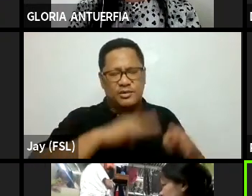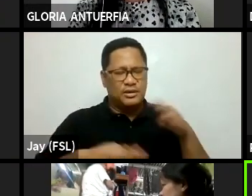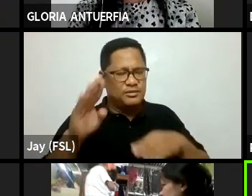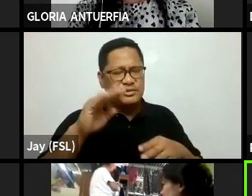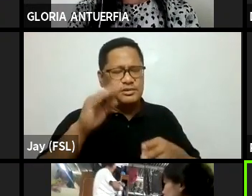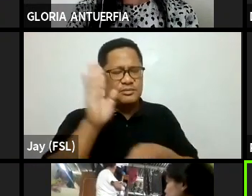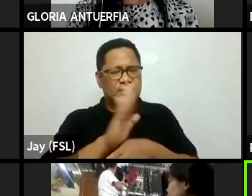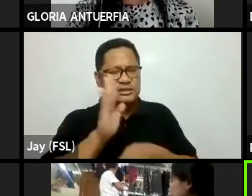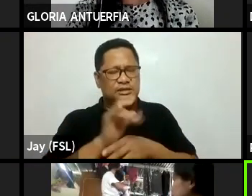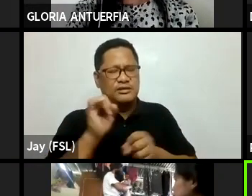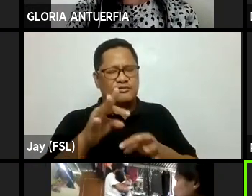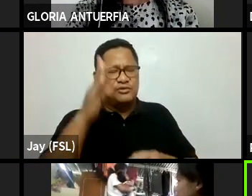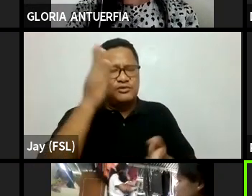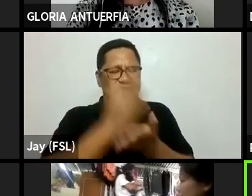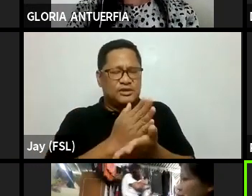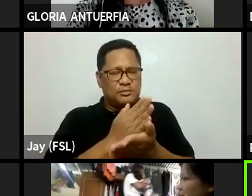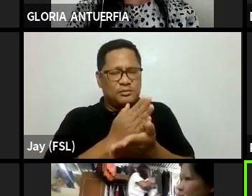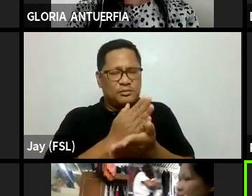working